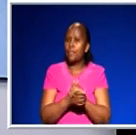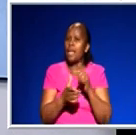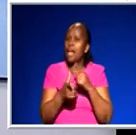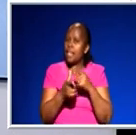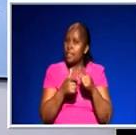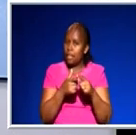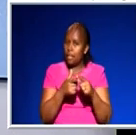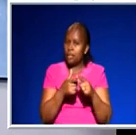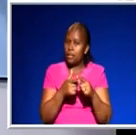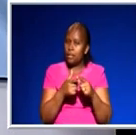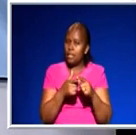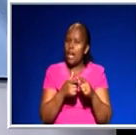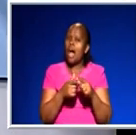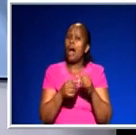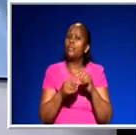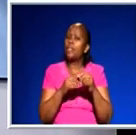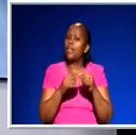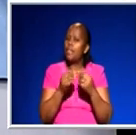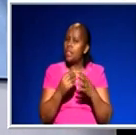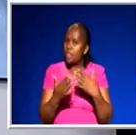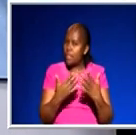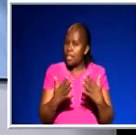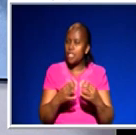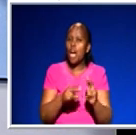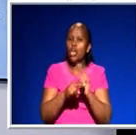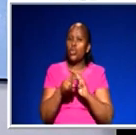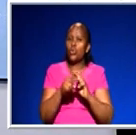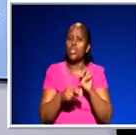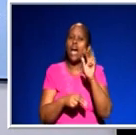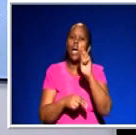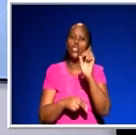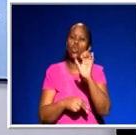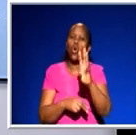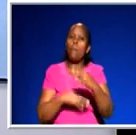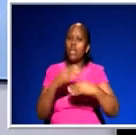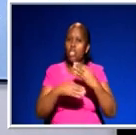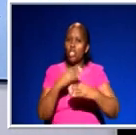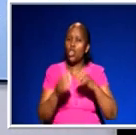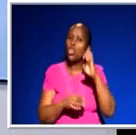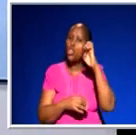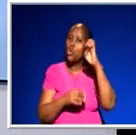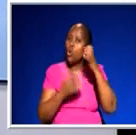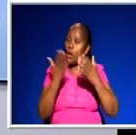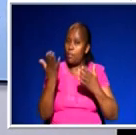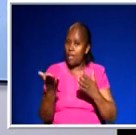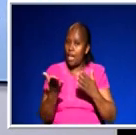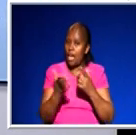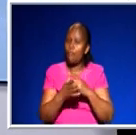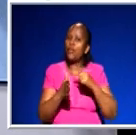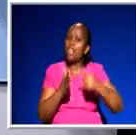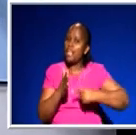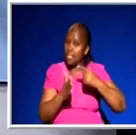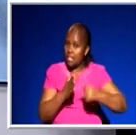then these products were used as raw materials in Europe for their